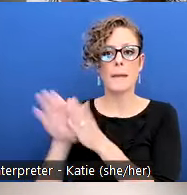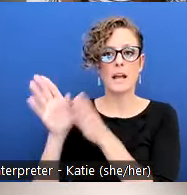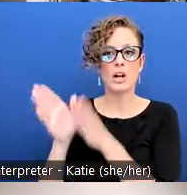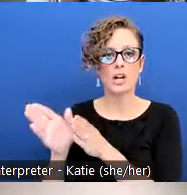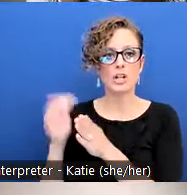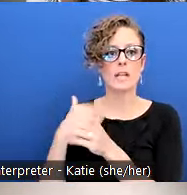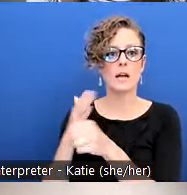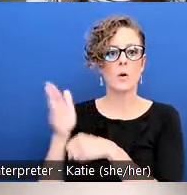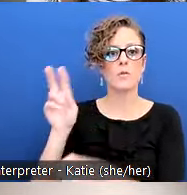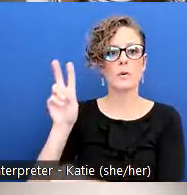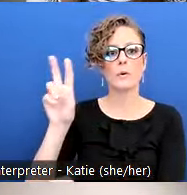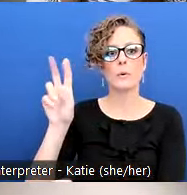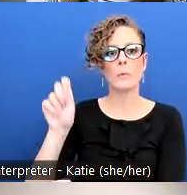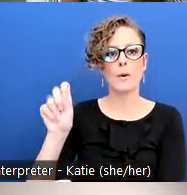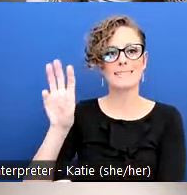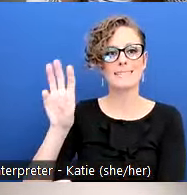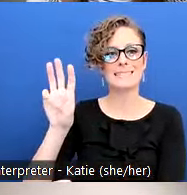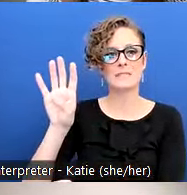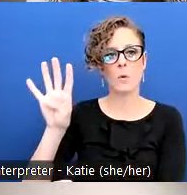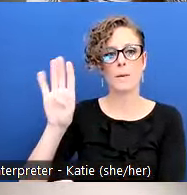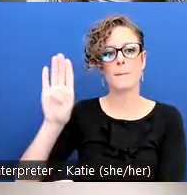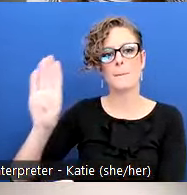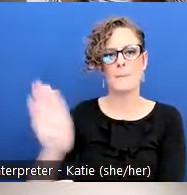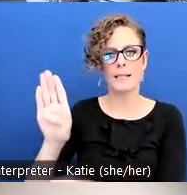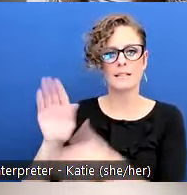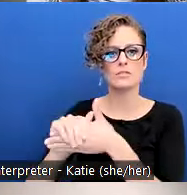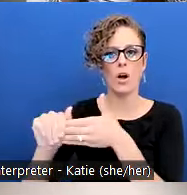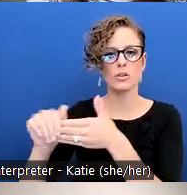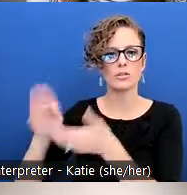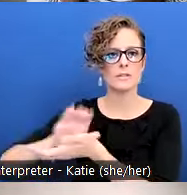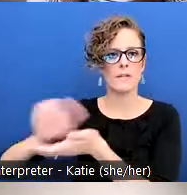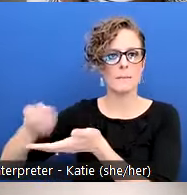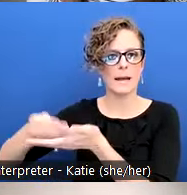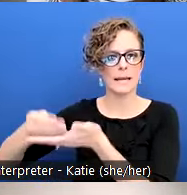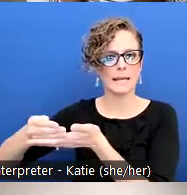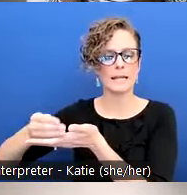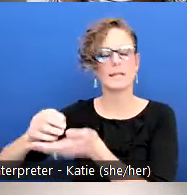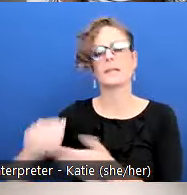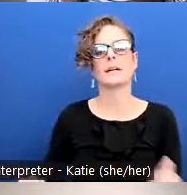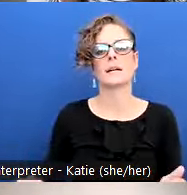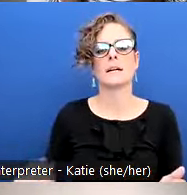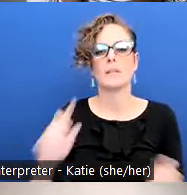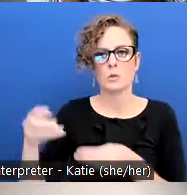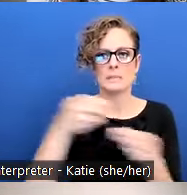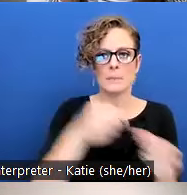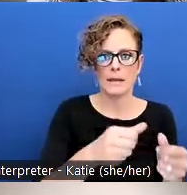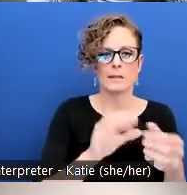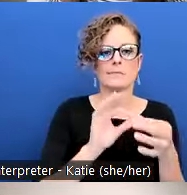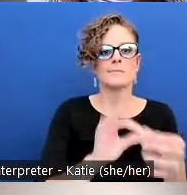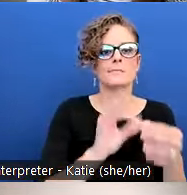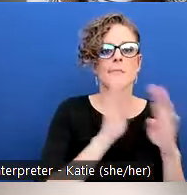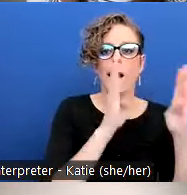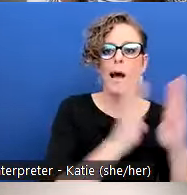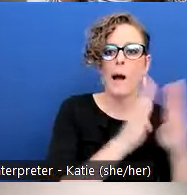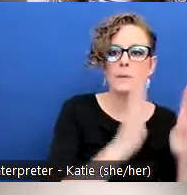more than three dozen bills that spend ARPA funding in a variety of ways, a lot on things like housing and